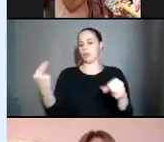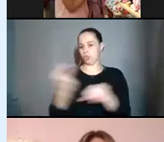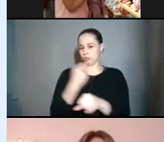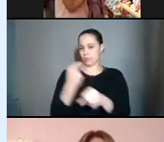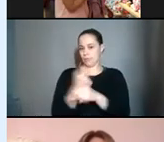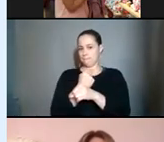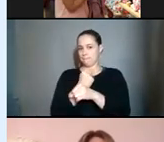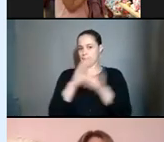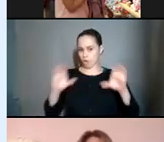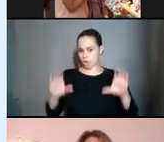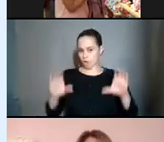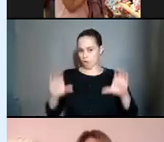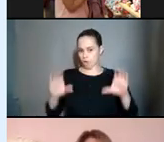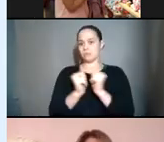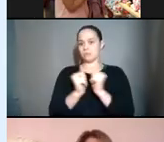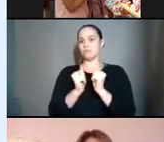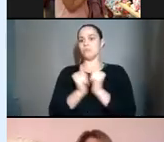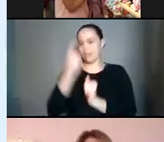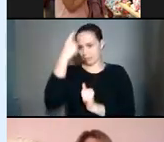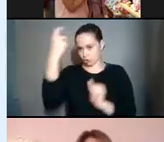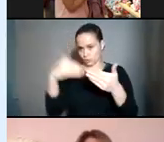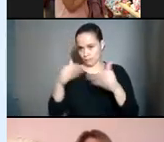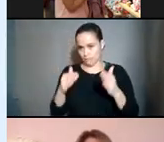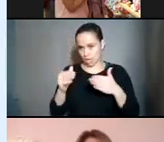the Dreambox learning pathway.